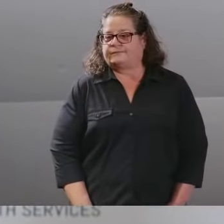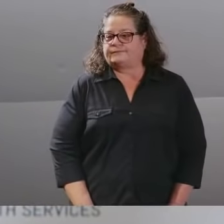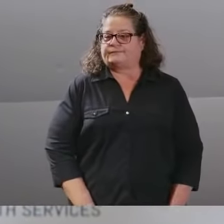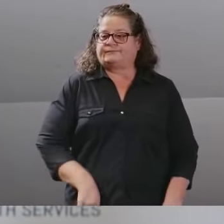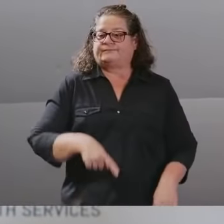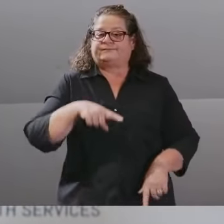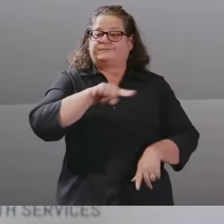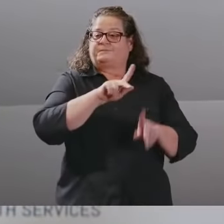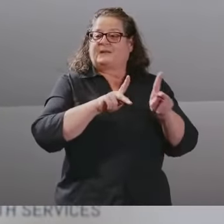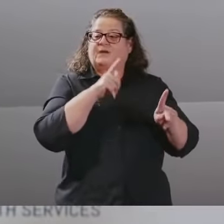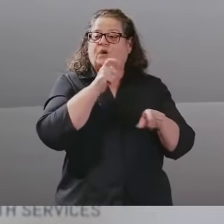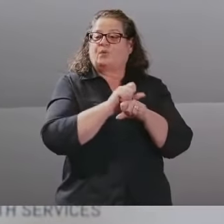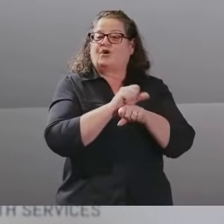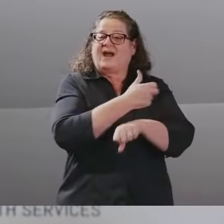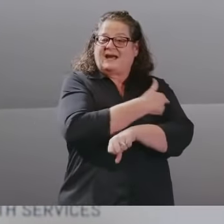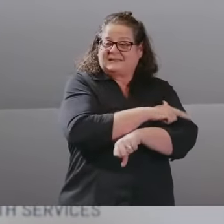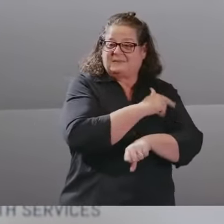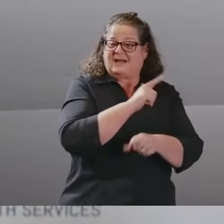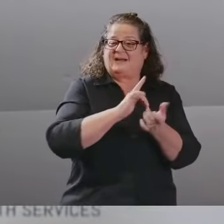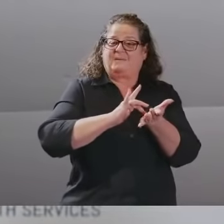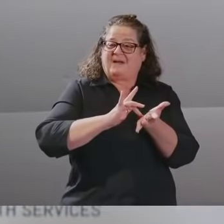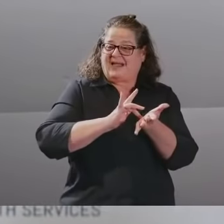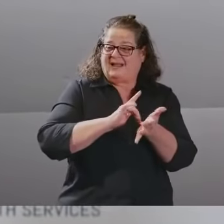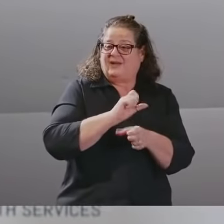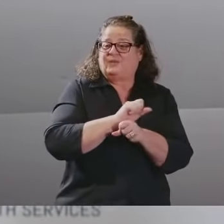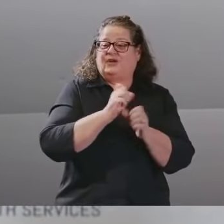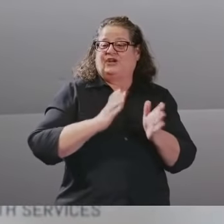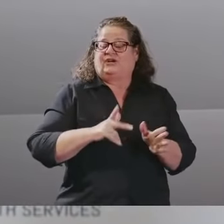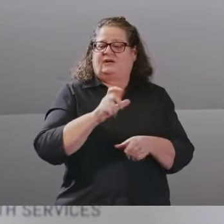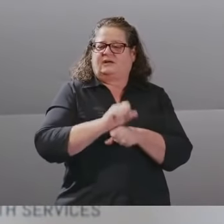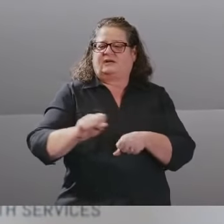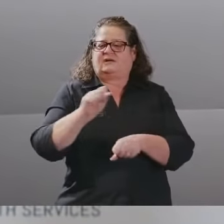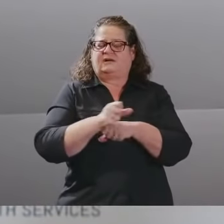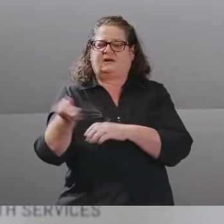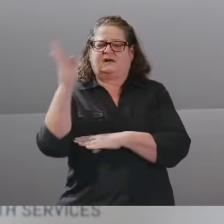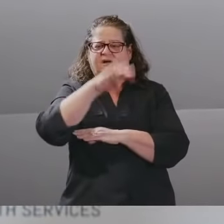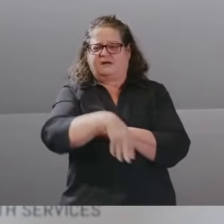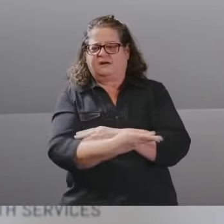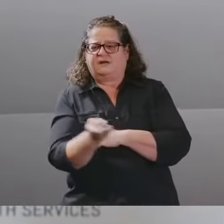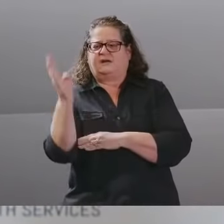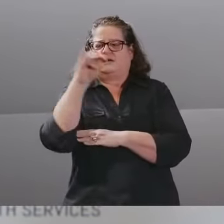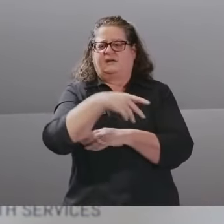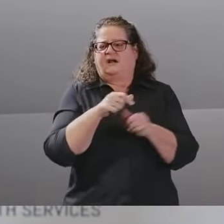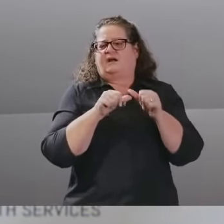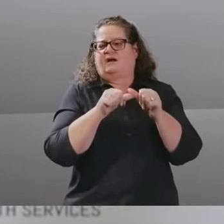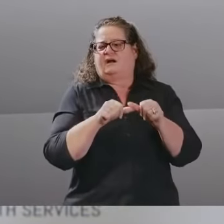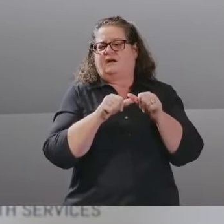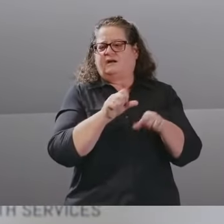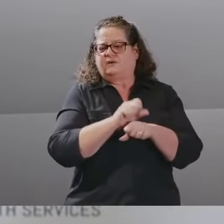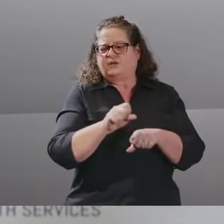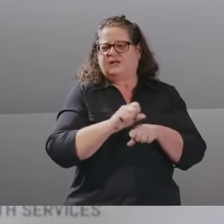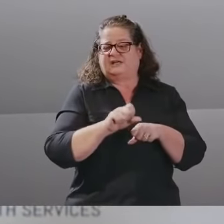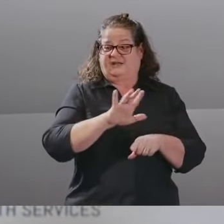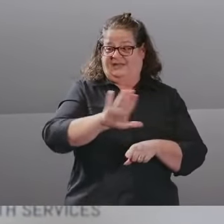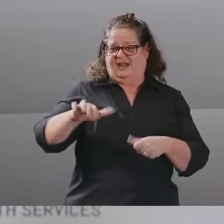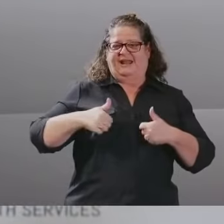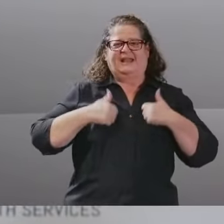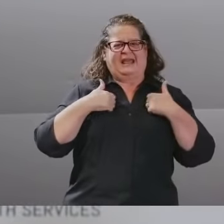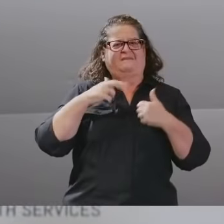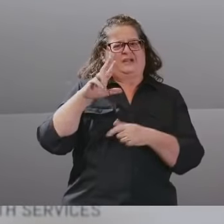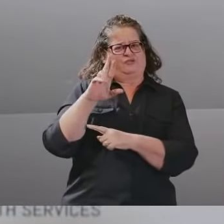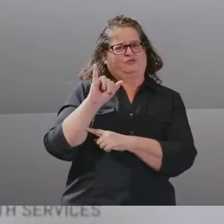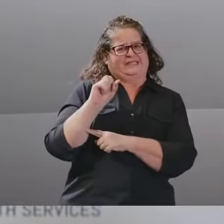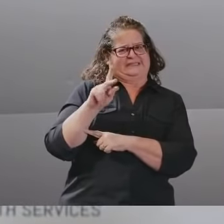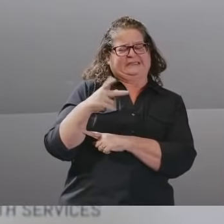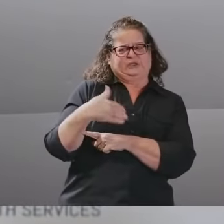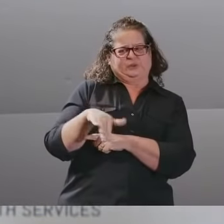this pandemic, nonstop, putting their own lives at risk. And we are grateful for the